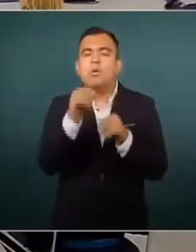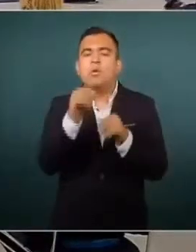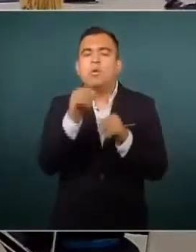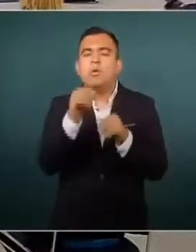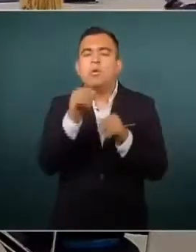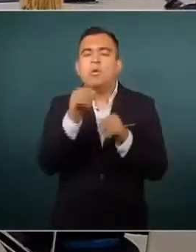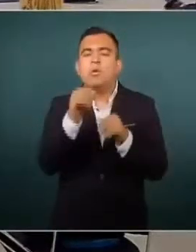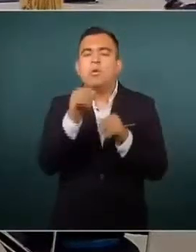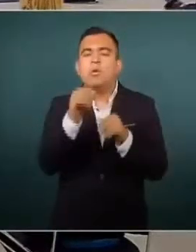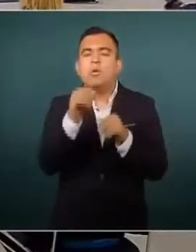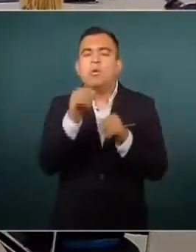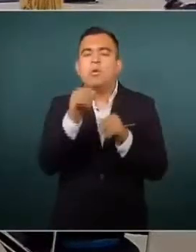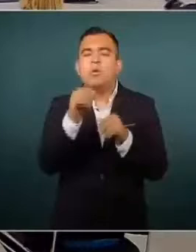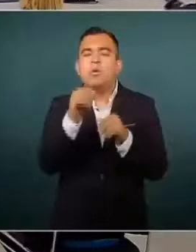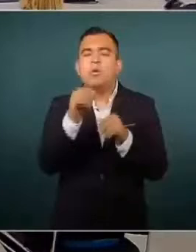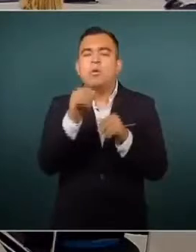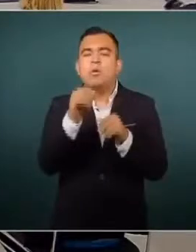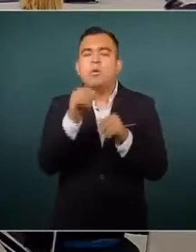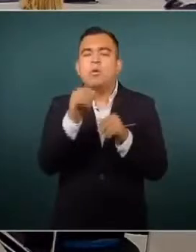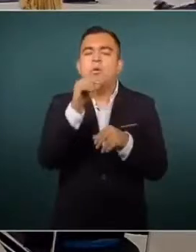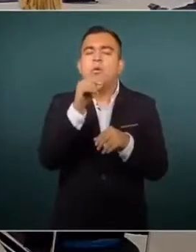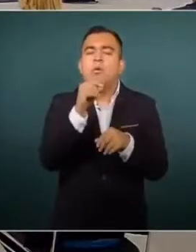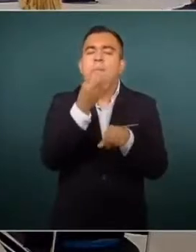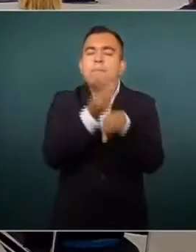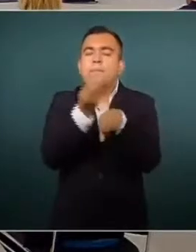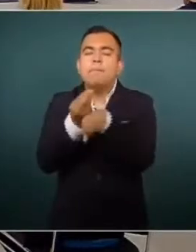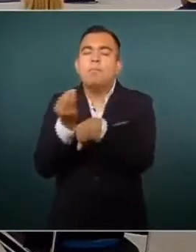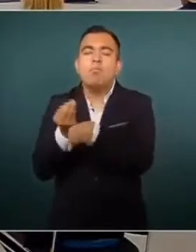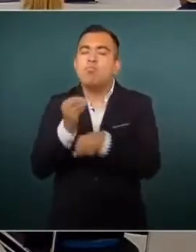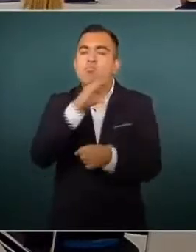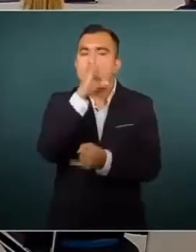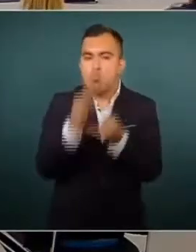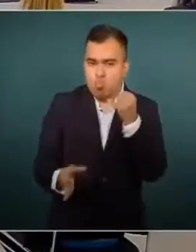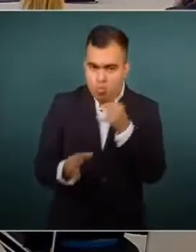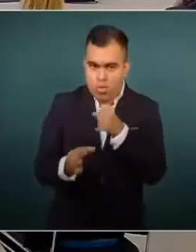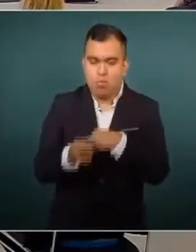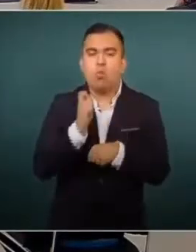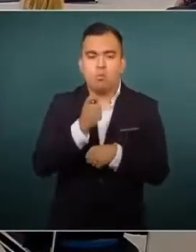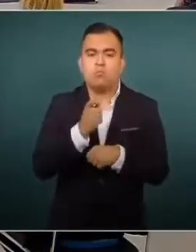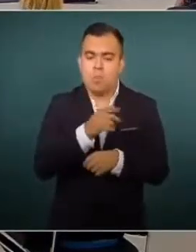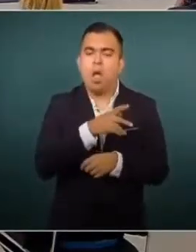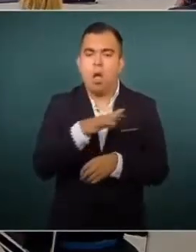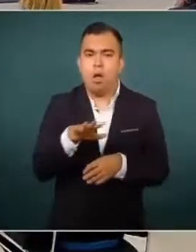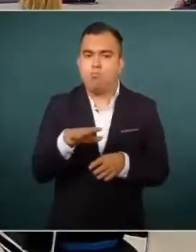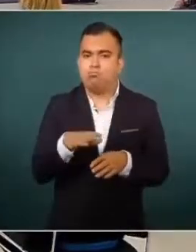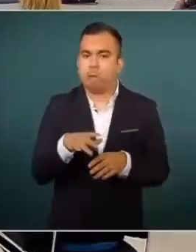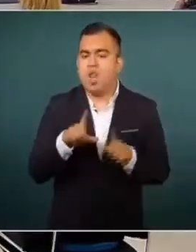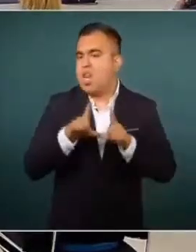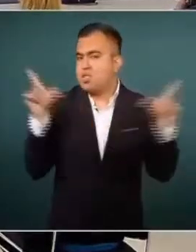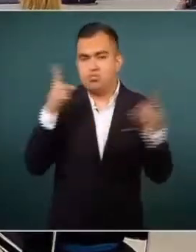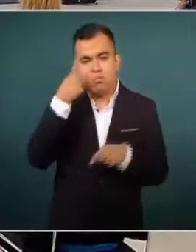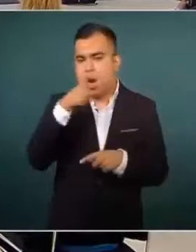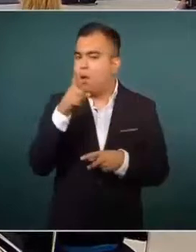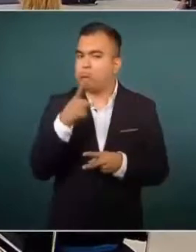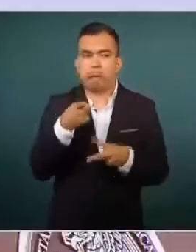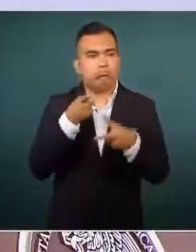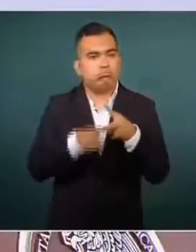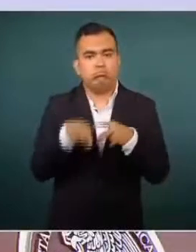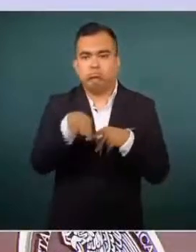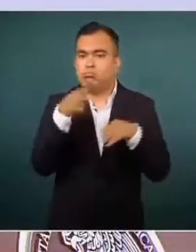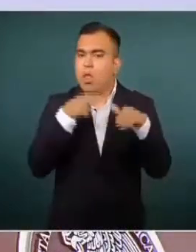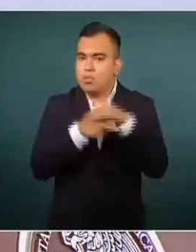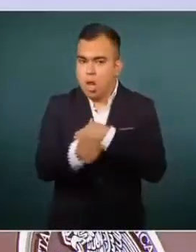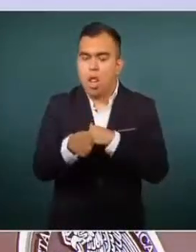ajustes. And they're doing the final adjustments. Estamos listos, presidente, ya para empezar operaciones, entonces ya será cuestión